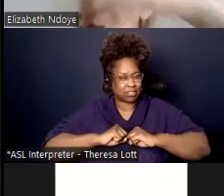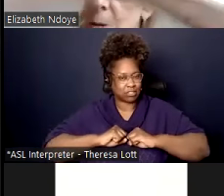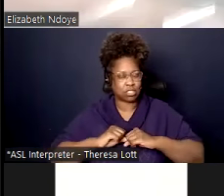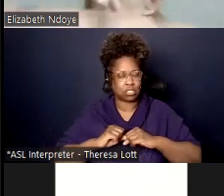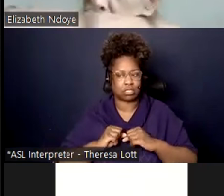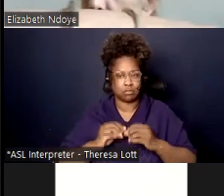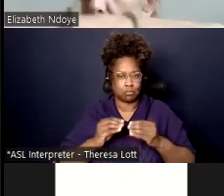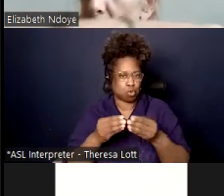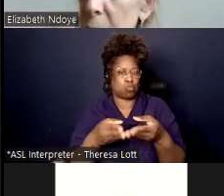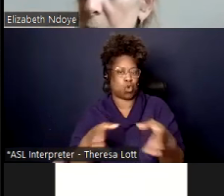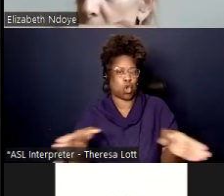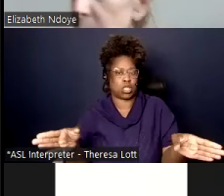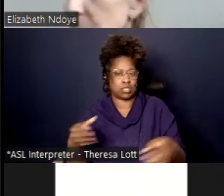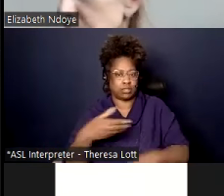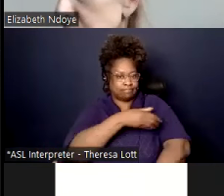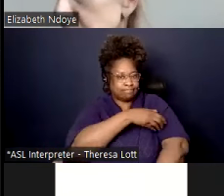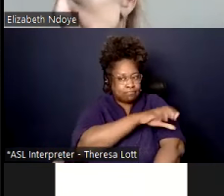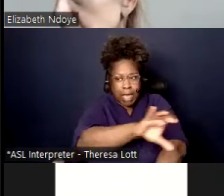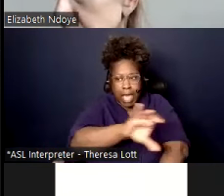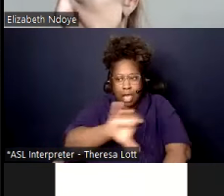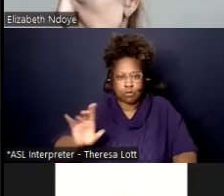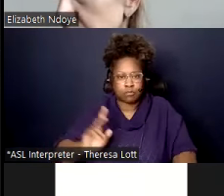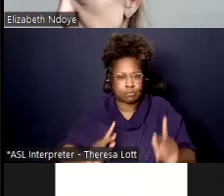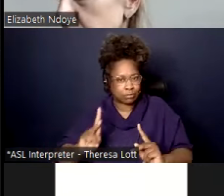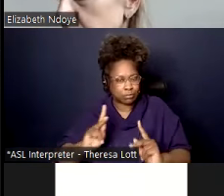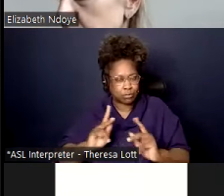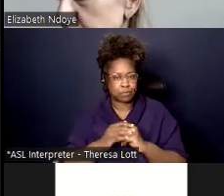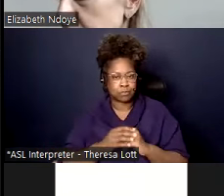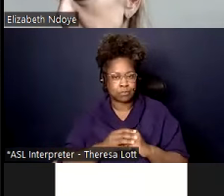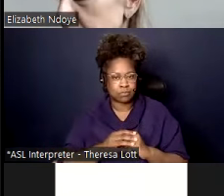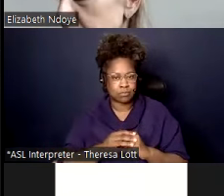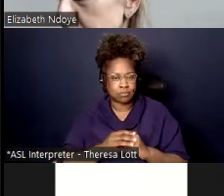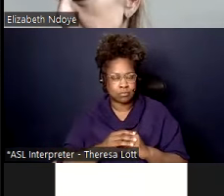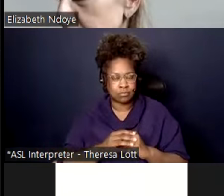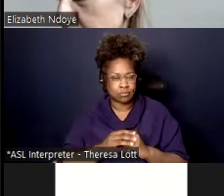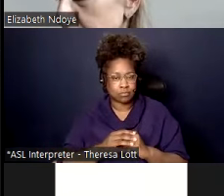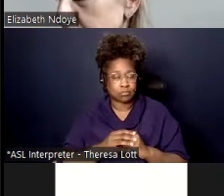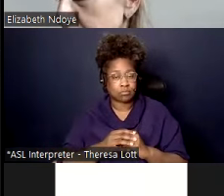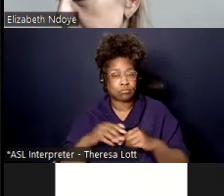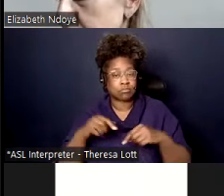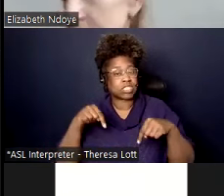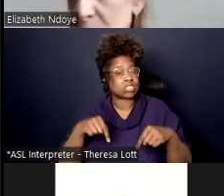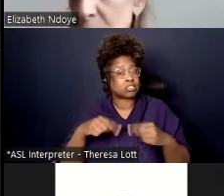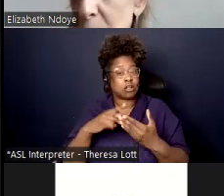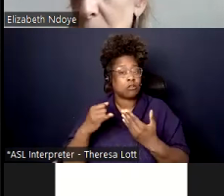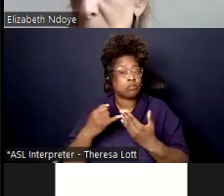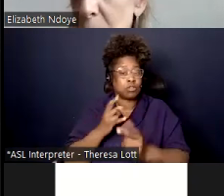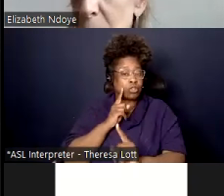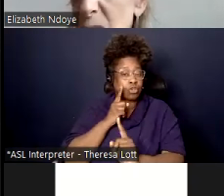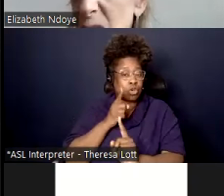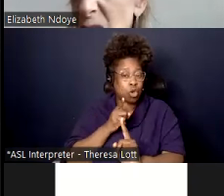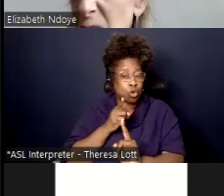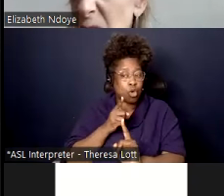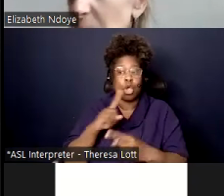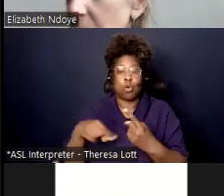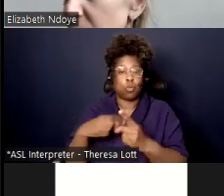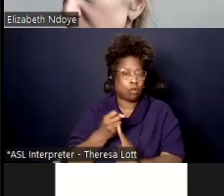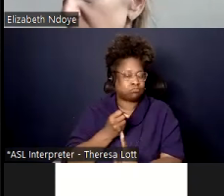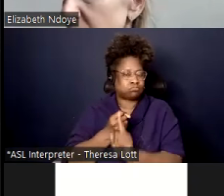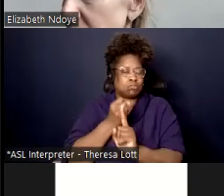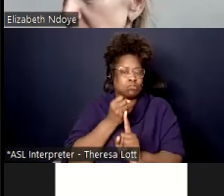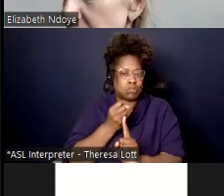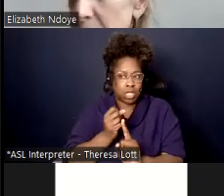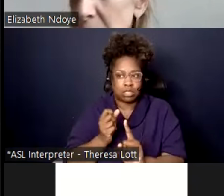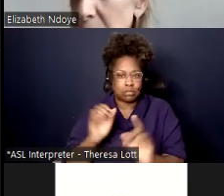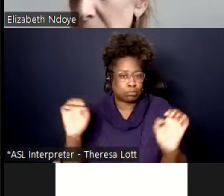I think, one of the things that we want to make sure comes out of this is that, people feel prepared and know what to do in times of needs and